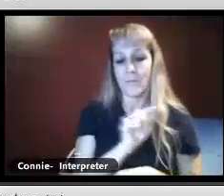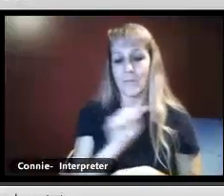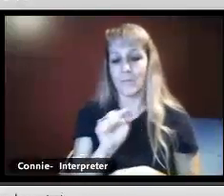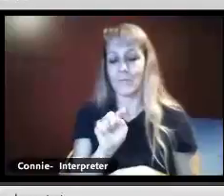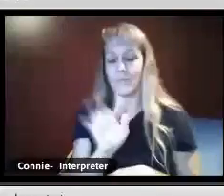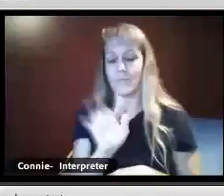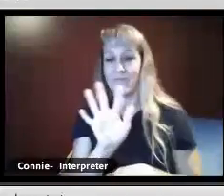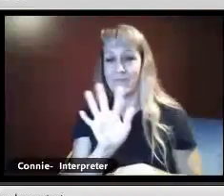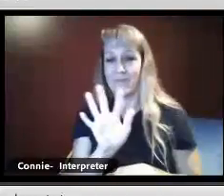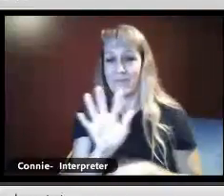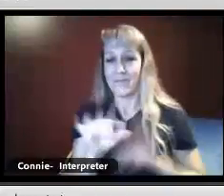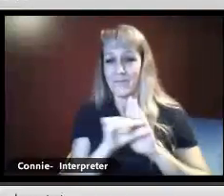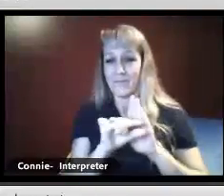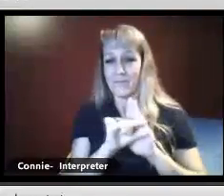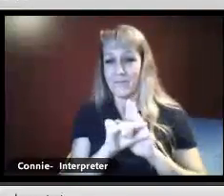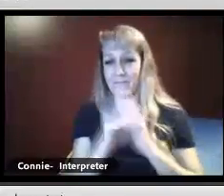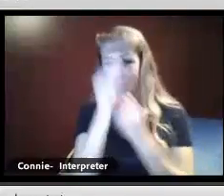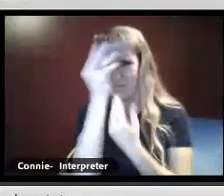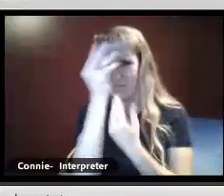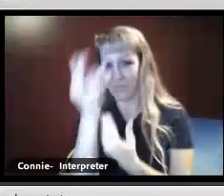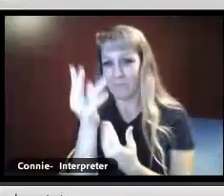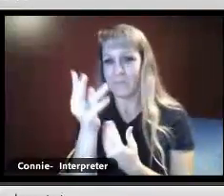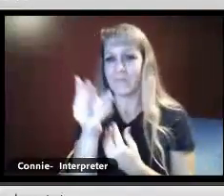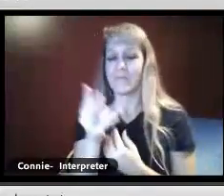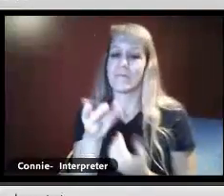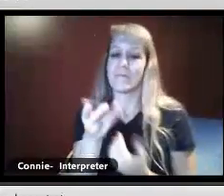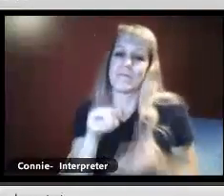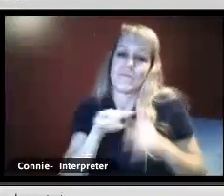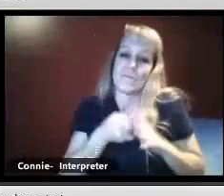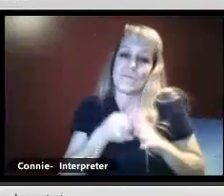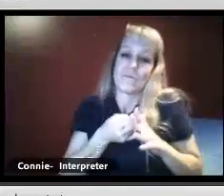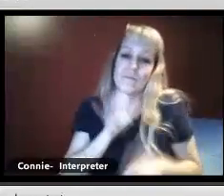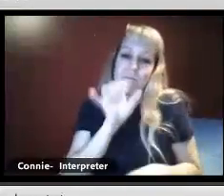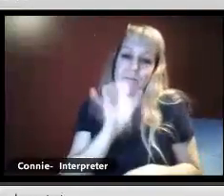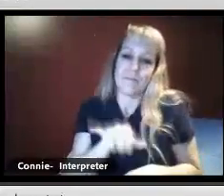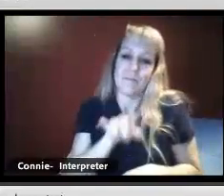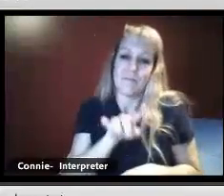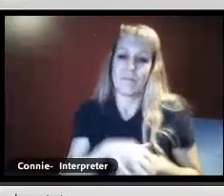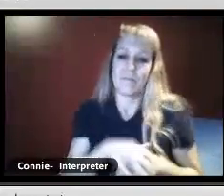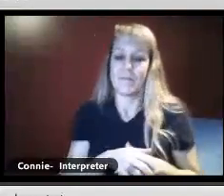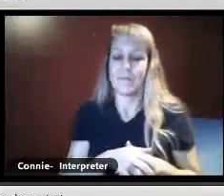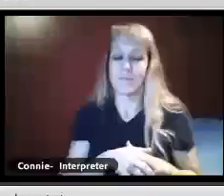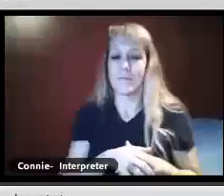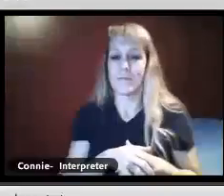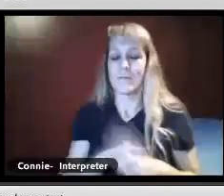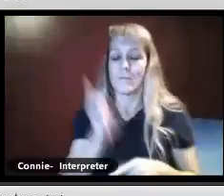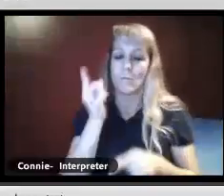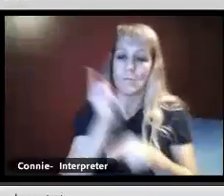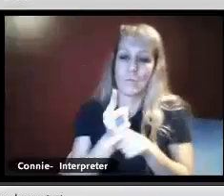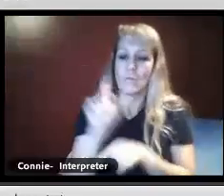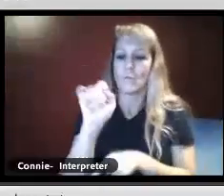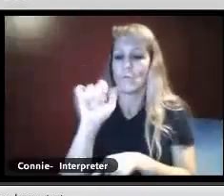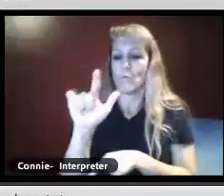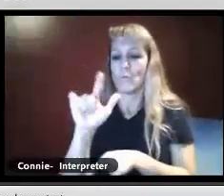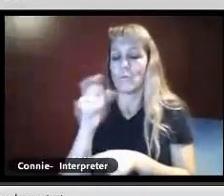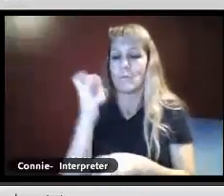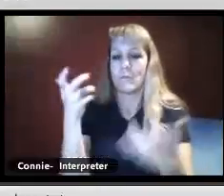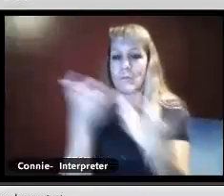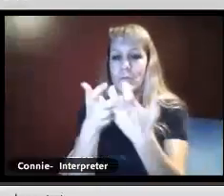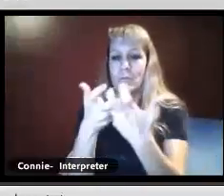material, you might want to start here. Again, I'm thinking about the right tool for the right job.